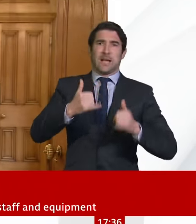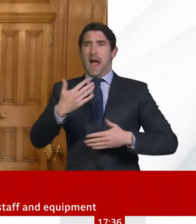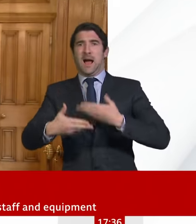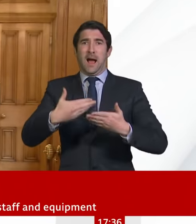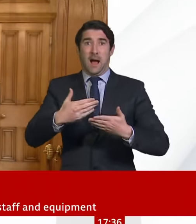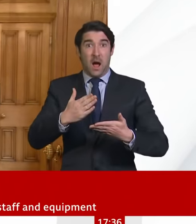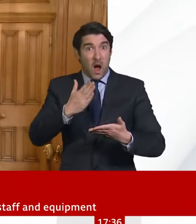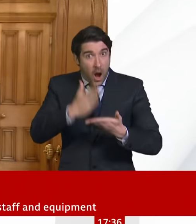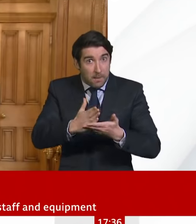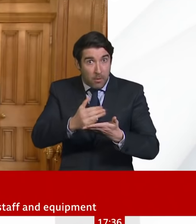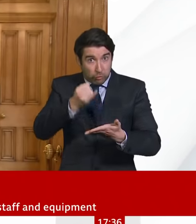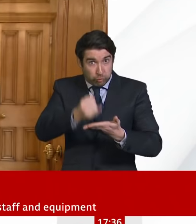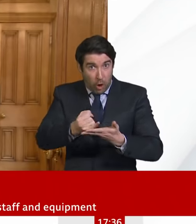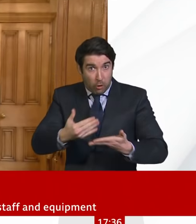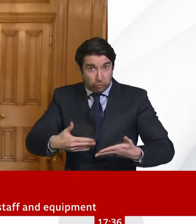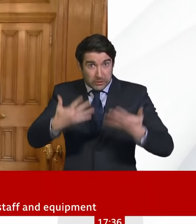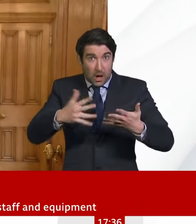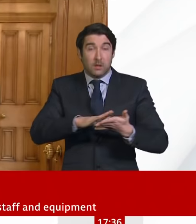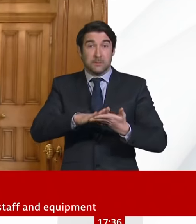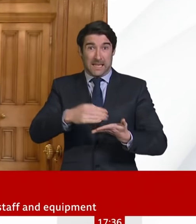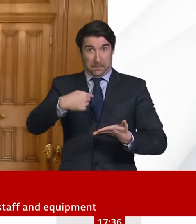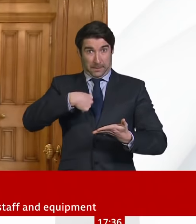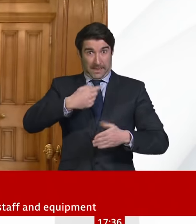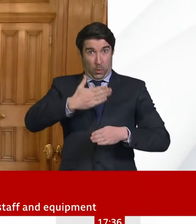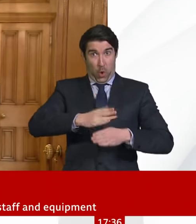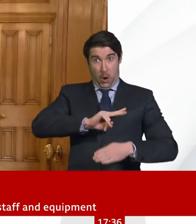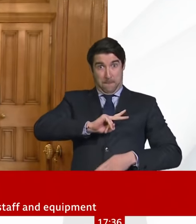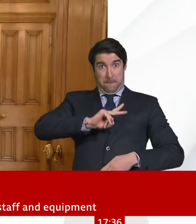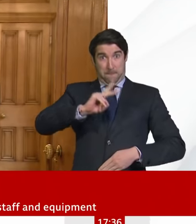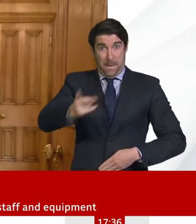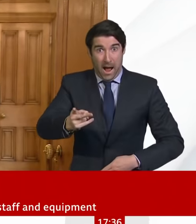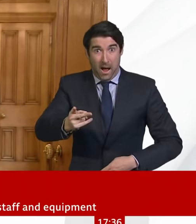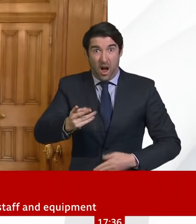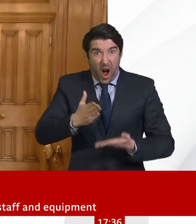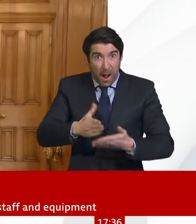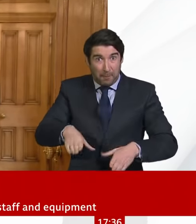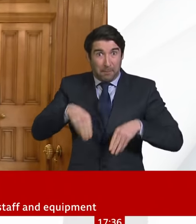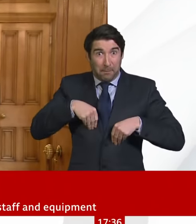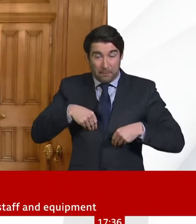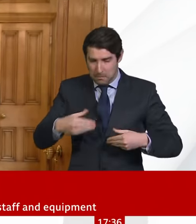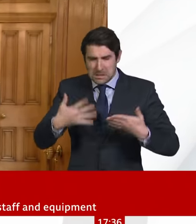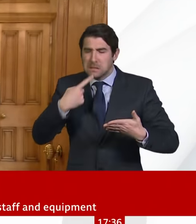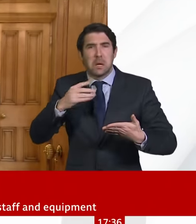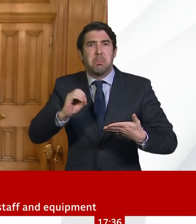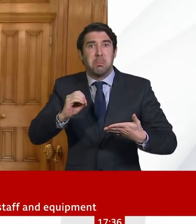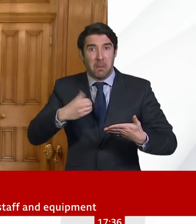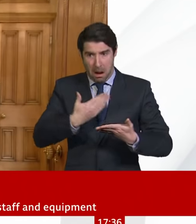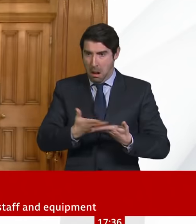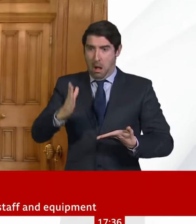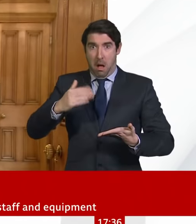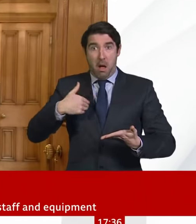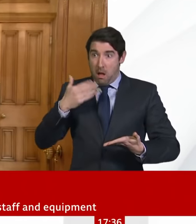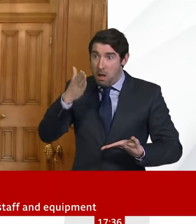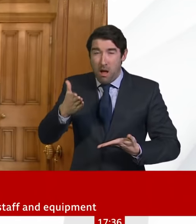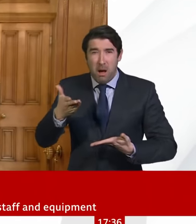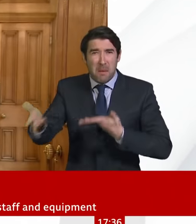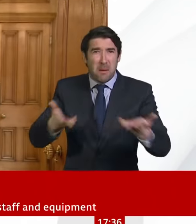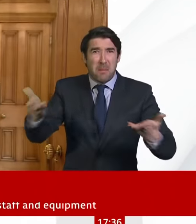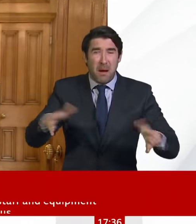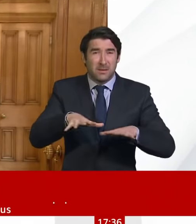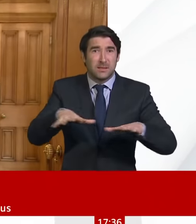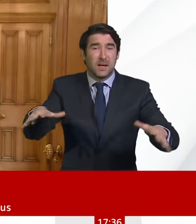Now, these are some of the challenges that we've faced, but I want to set out my plan to boost testing. Let's first be clear about the